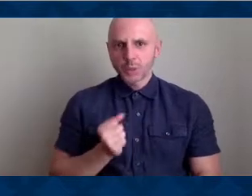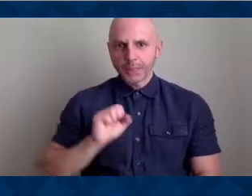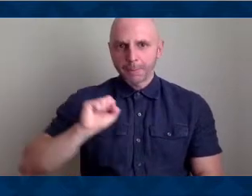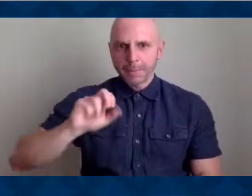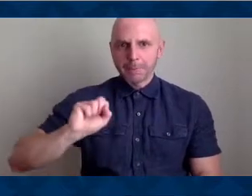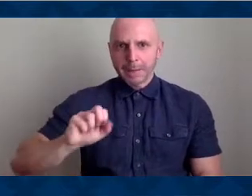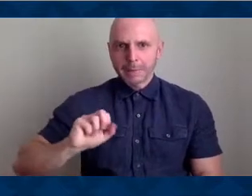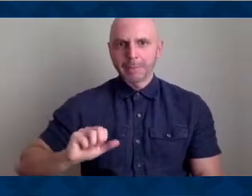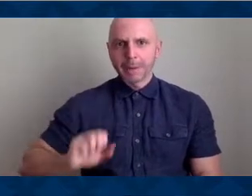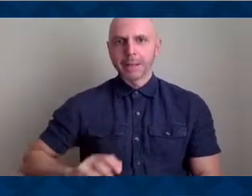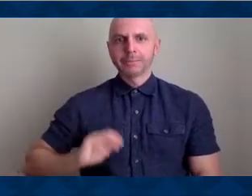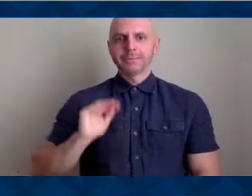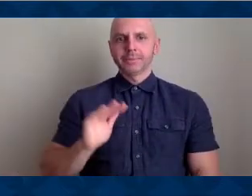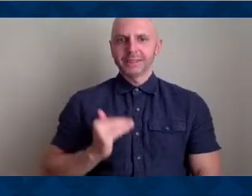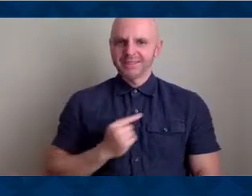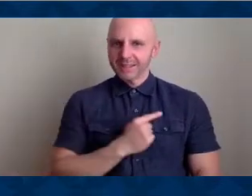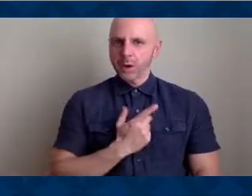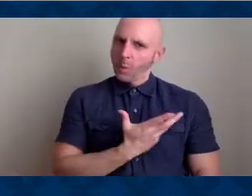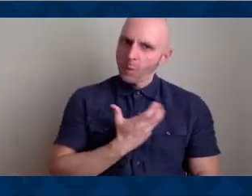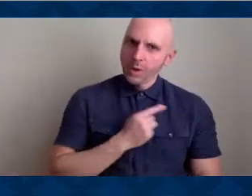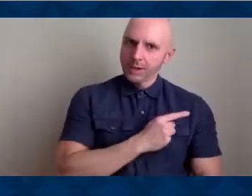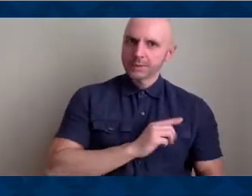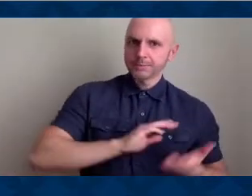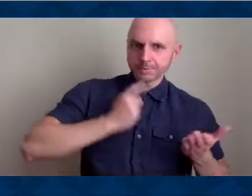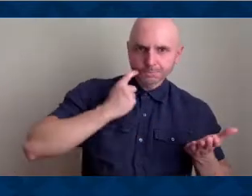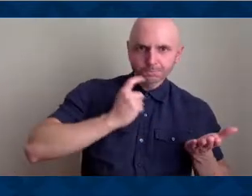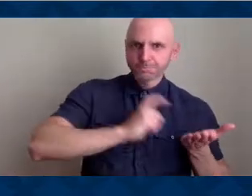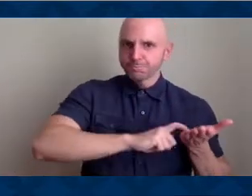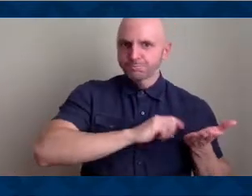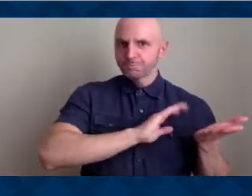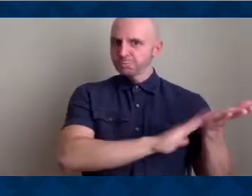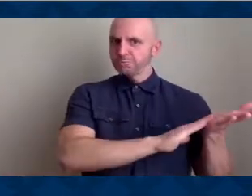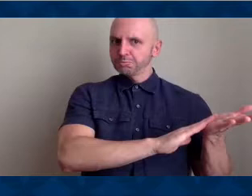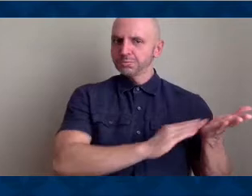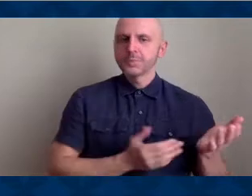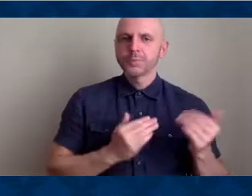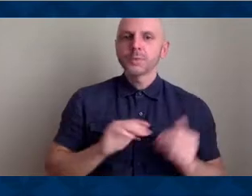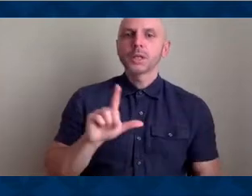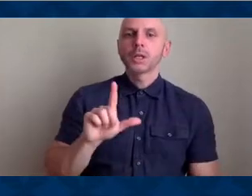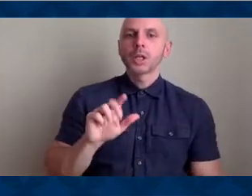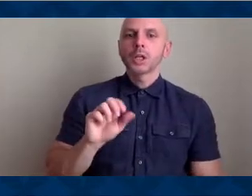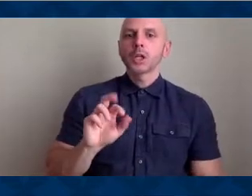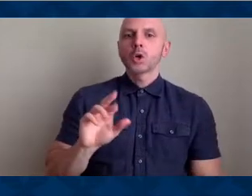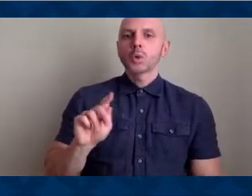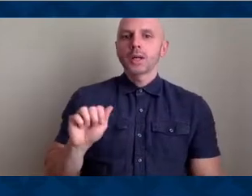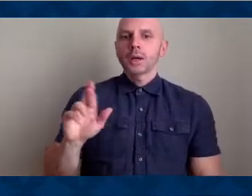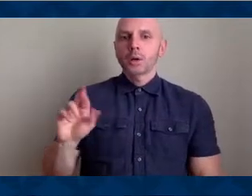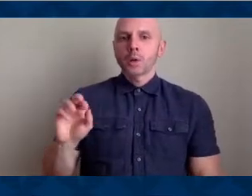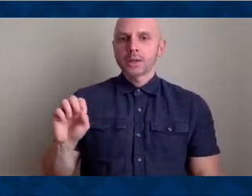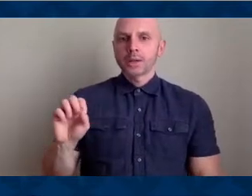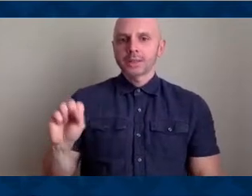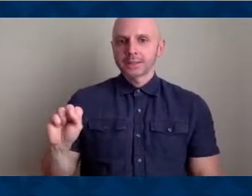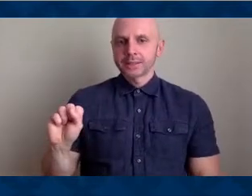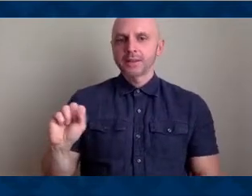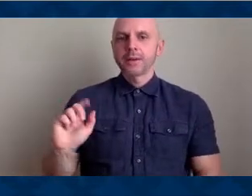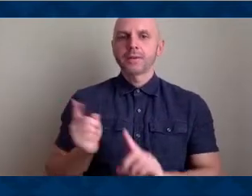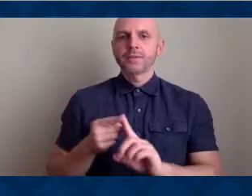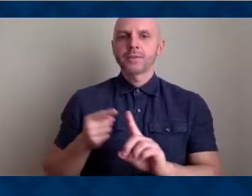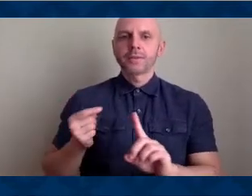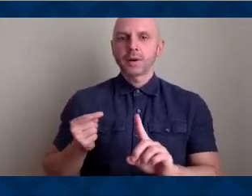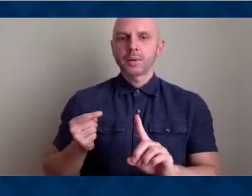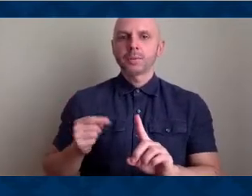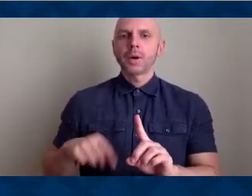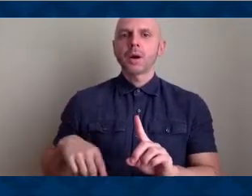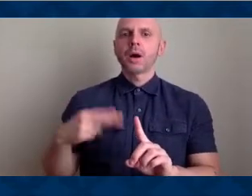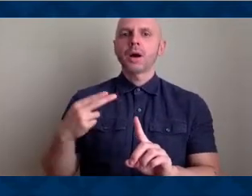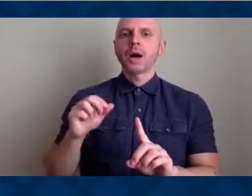honor these graduates, your fellow alumni. Loretta Ross, member of the Hollow Water First Nation in